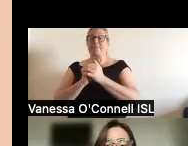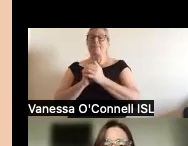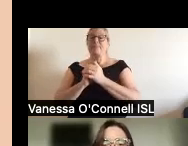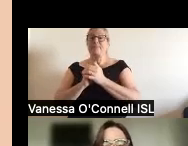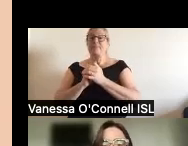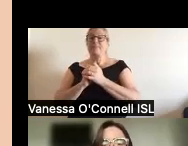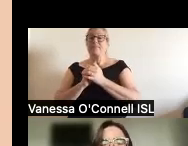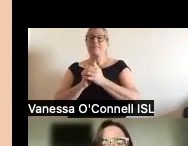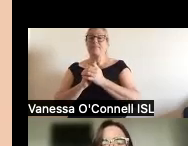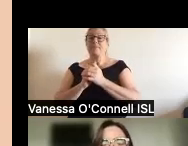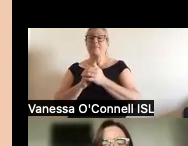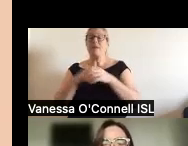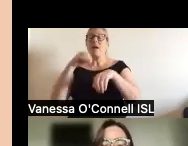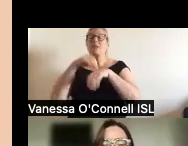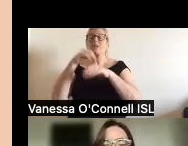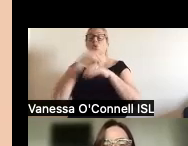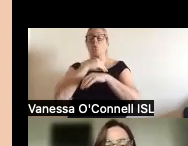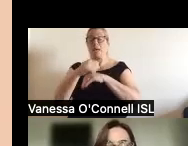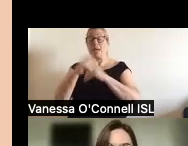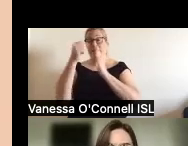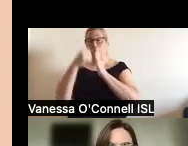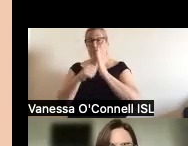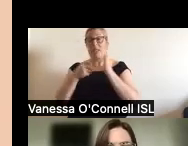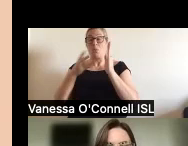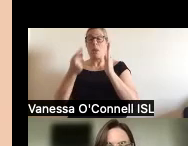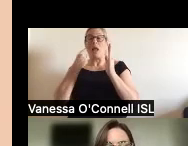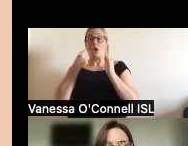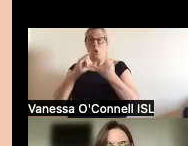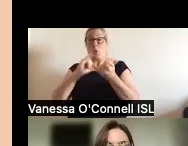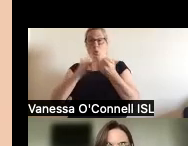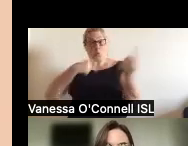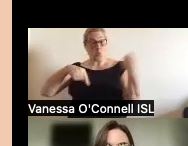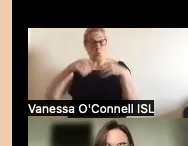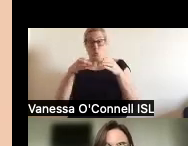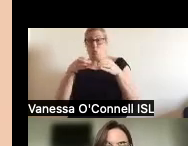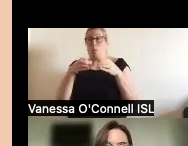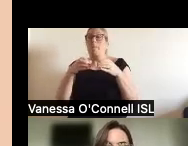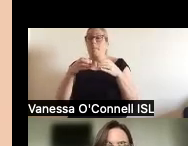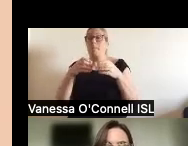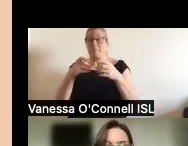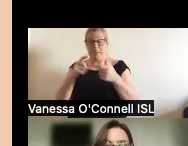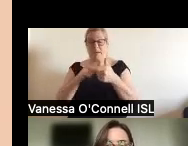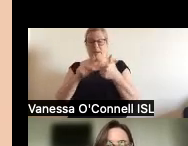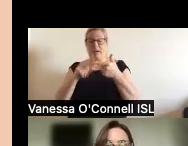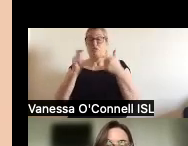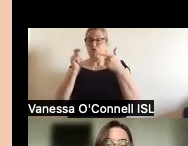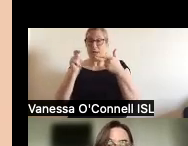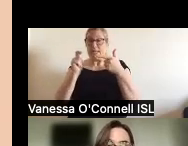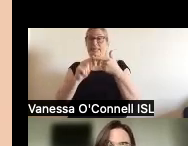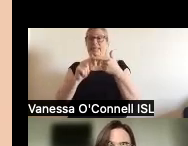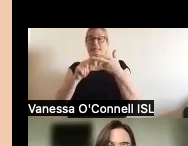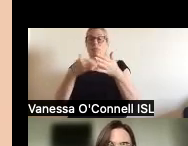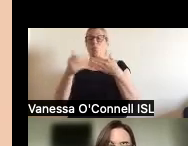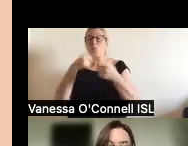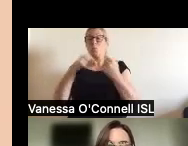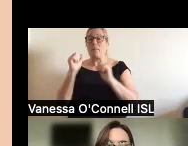So on today's agenda, I'm going to look at who we are, our training and what we provide, and then what we